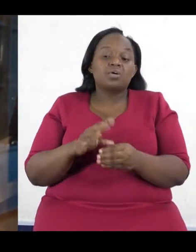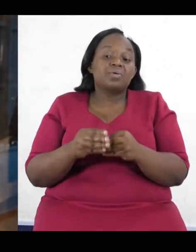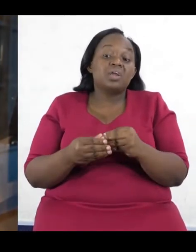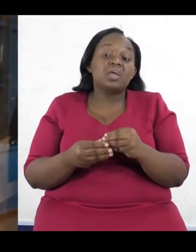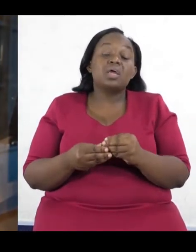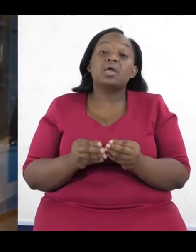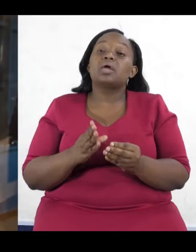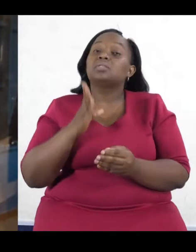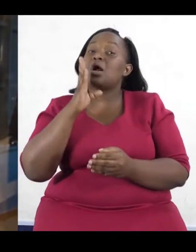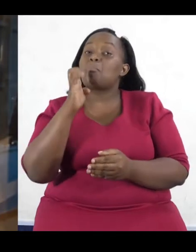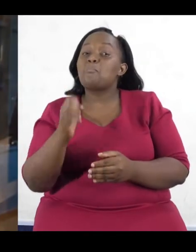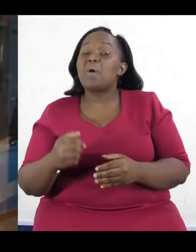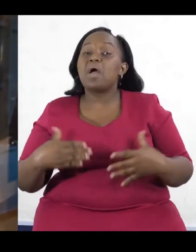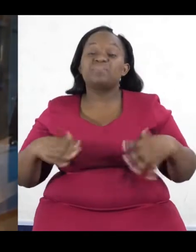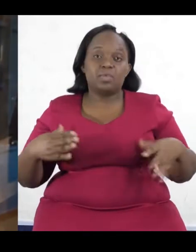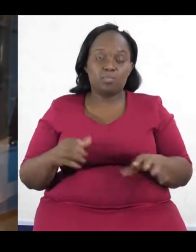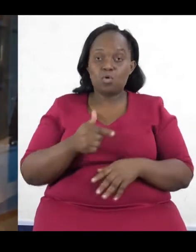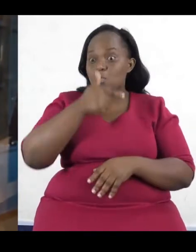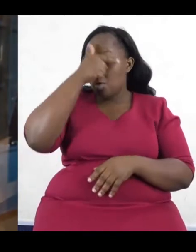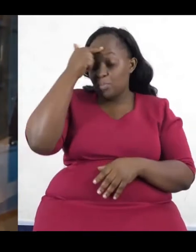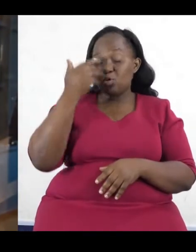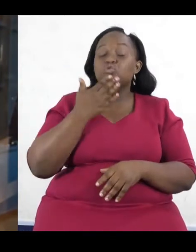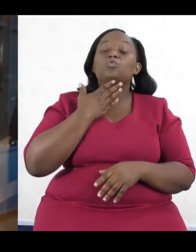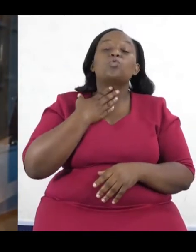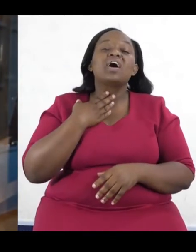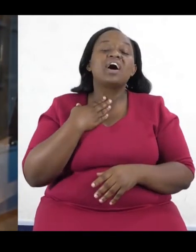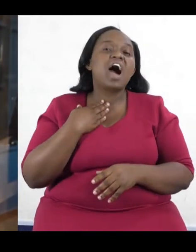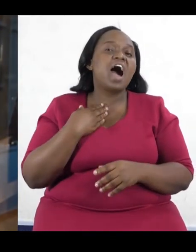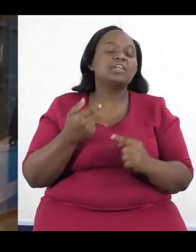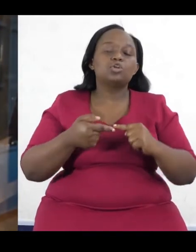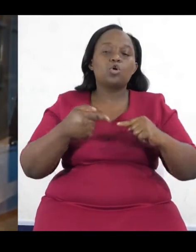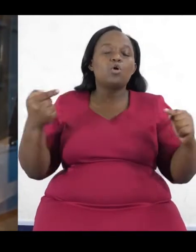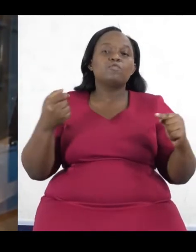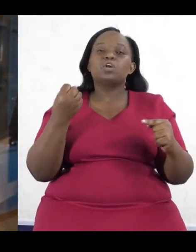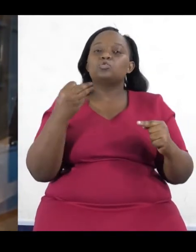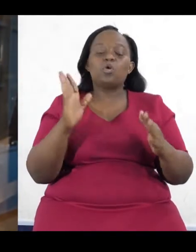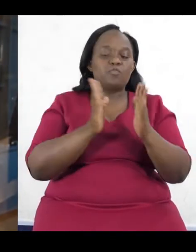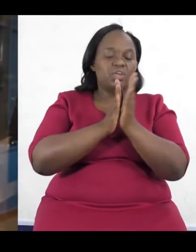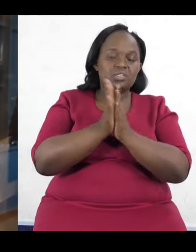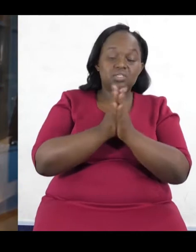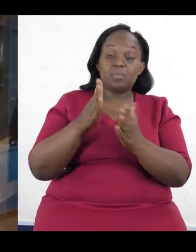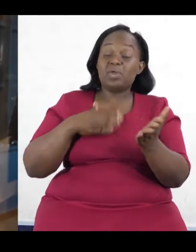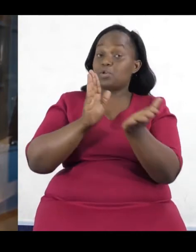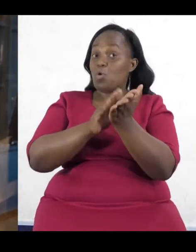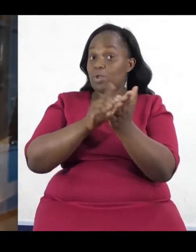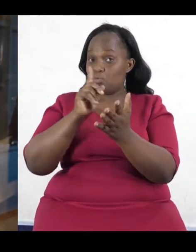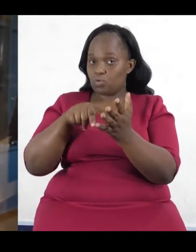to create market for some people, and this is due to conflict of interest. So what I would recommend is,